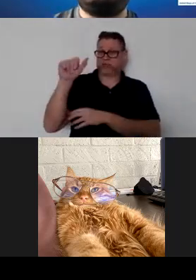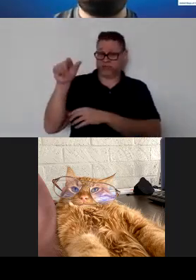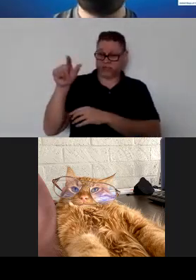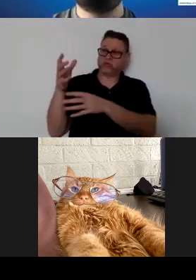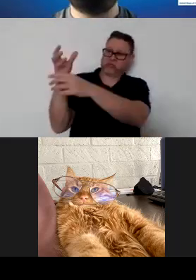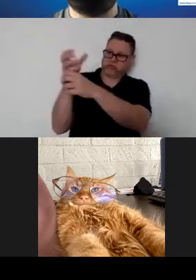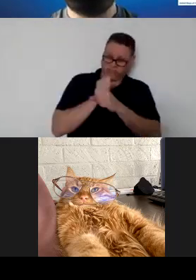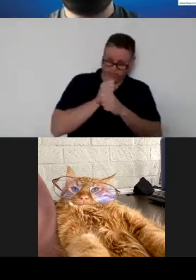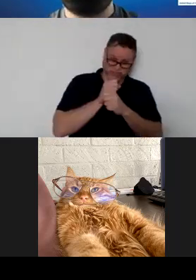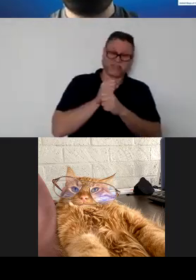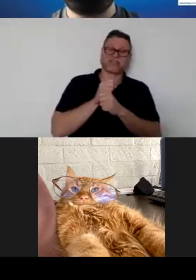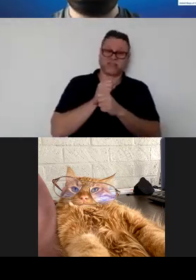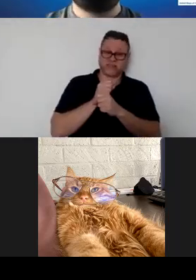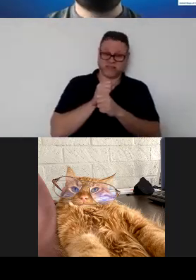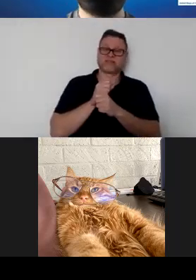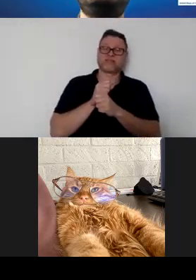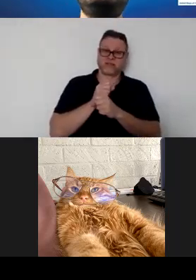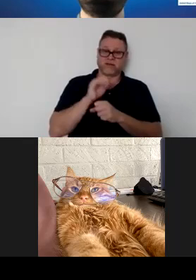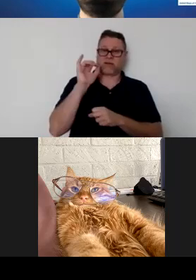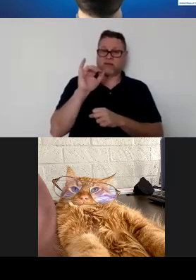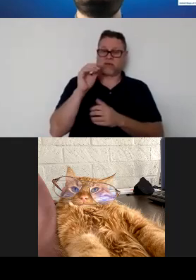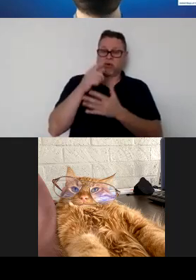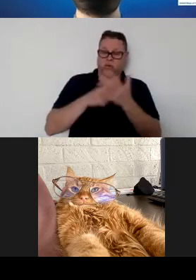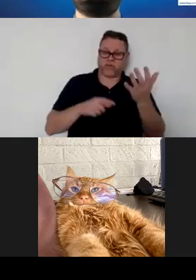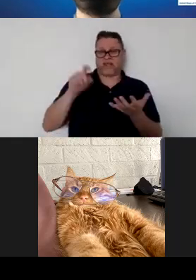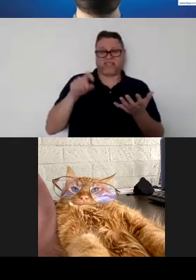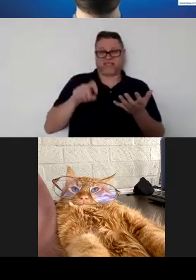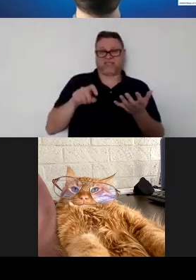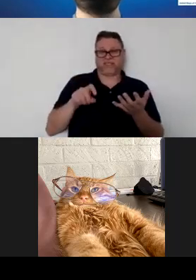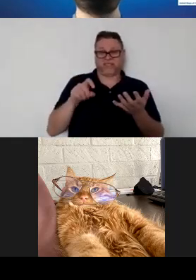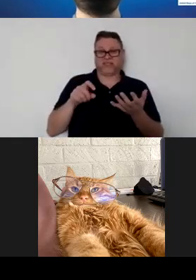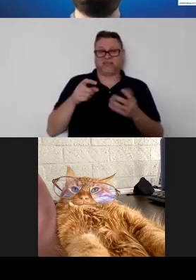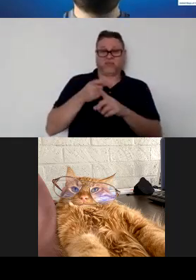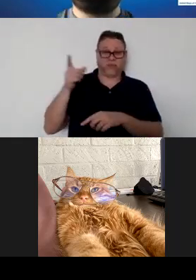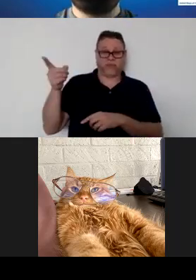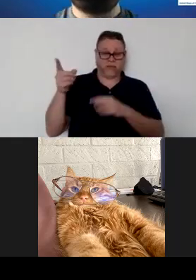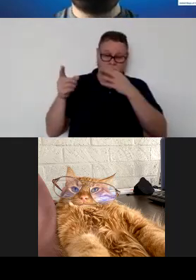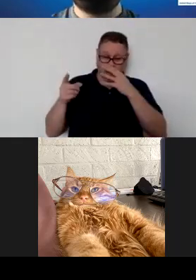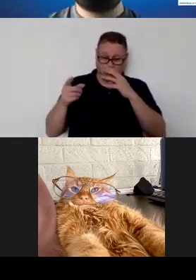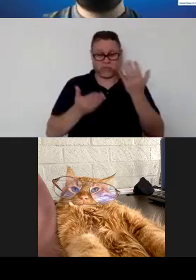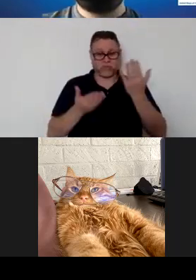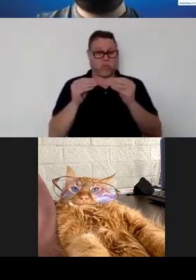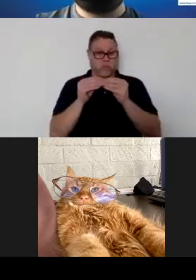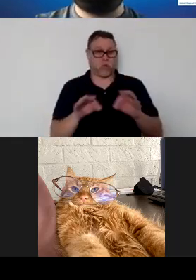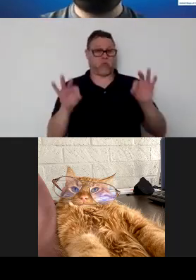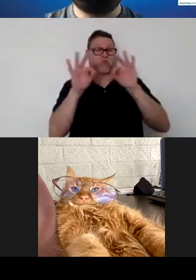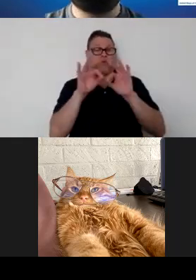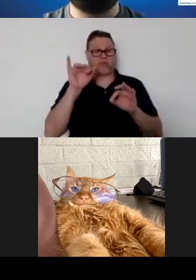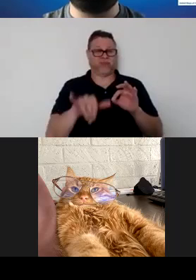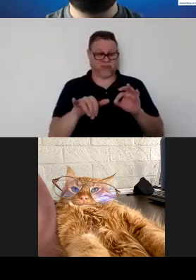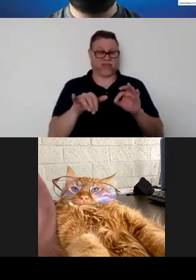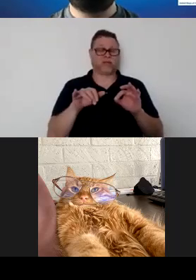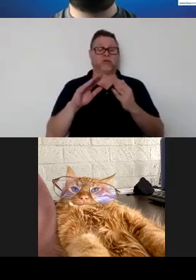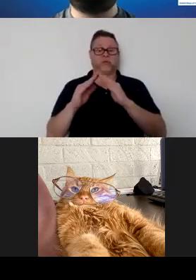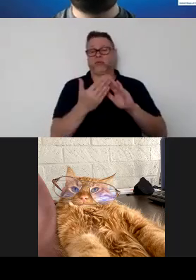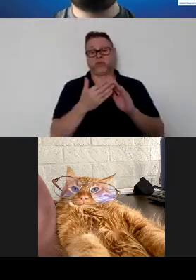them on those specific types of issues, right? So something that's probably more important than ever with this iteration of community